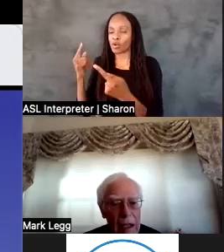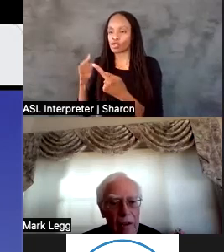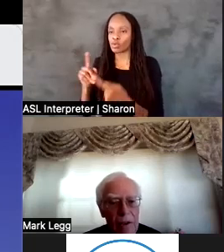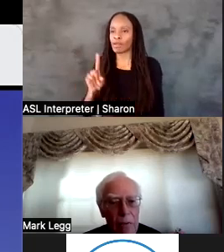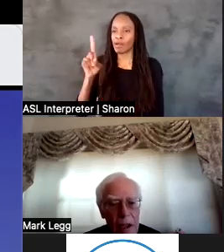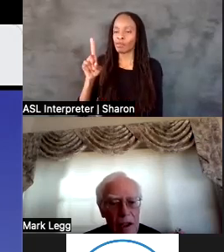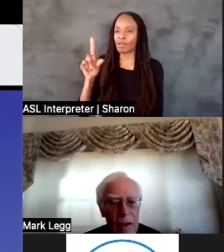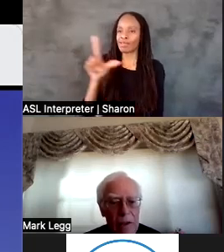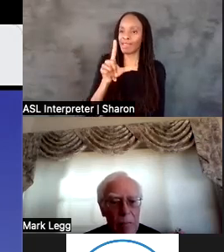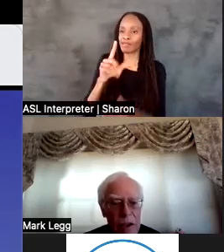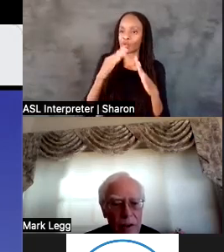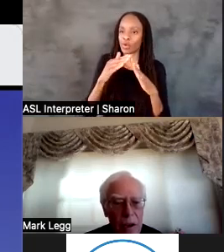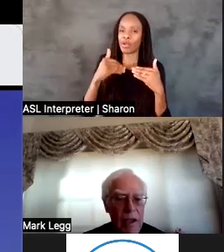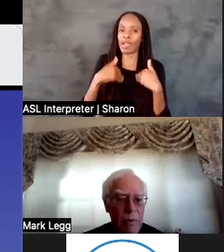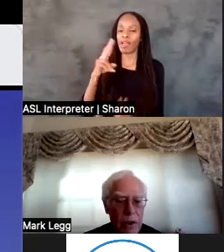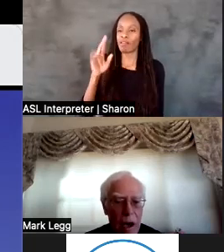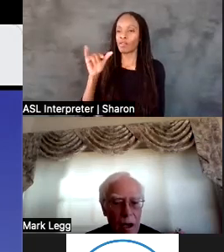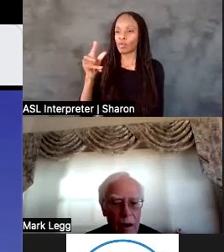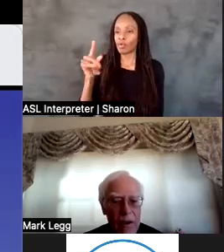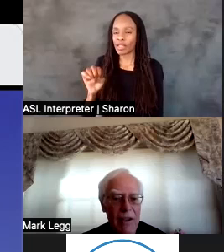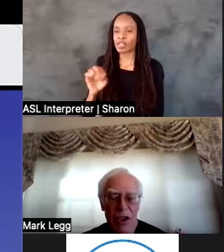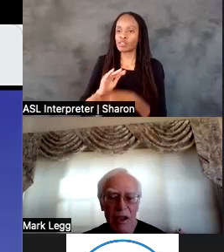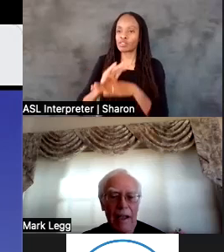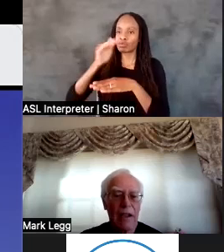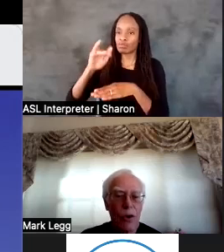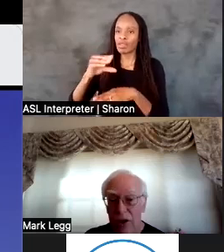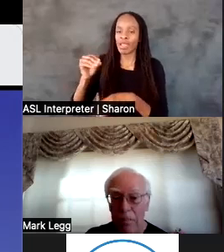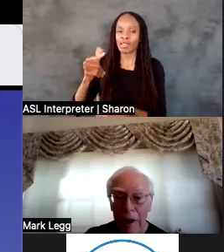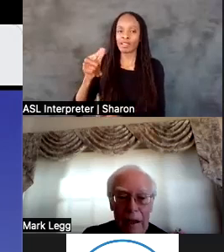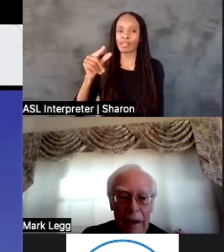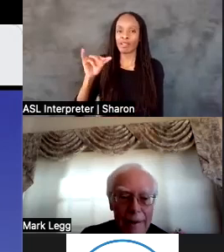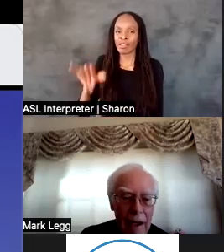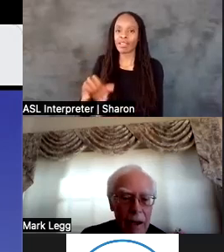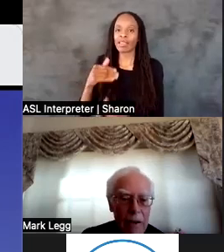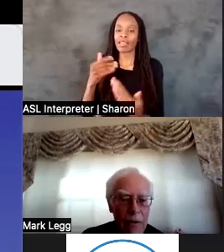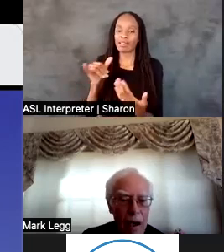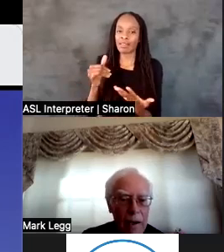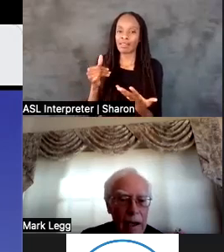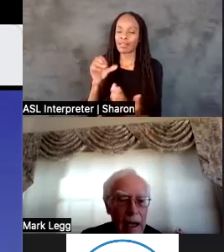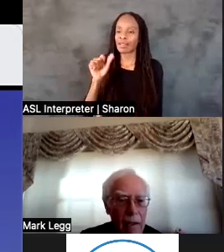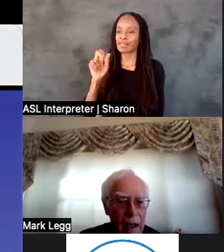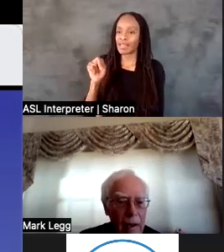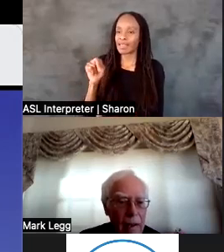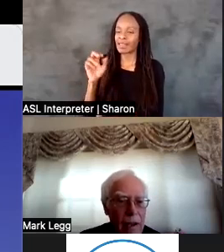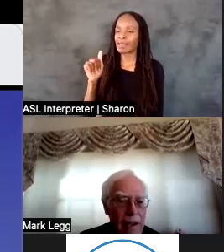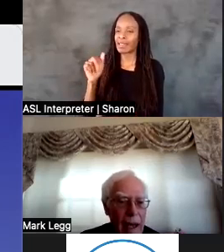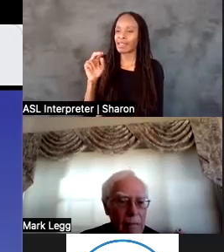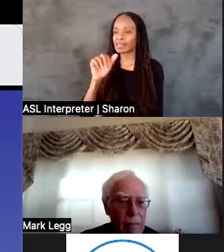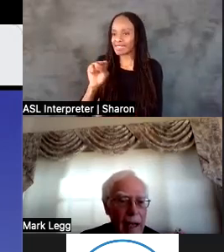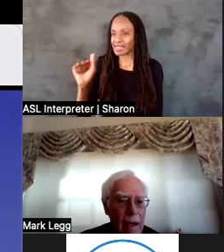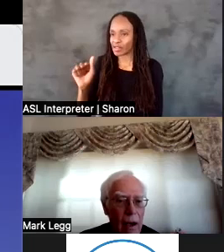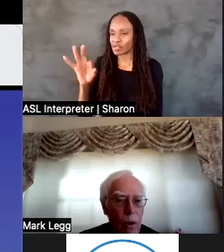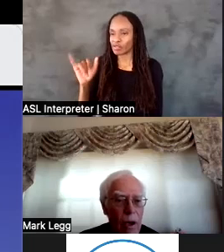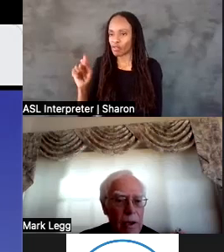see there's a ridge and there's a bunch of gullies which are all offset, just like the Carrizo Plain on the San Andreas Fault. And then there's a